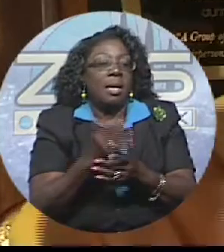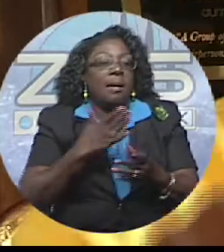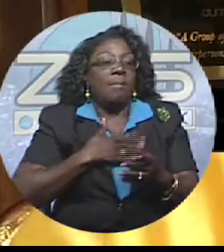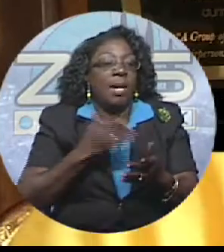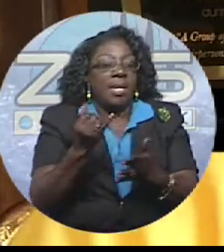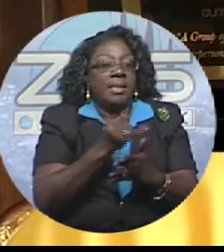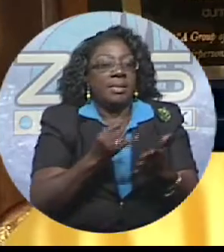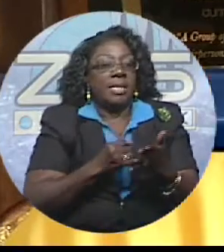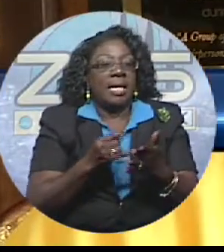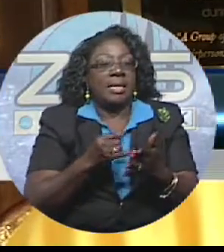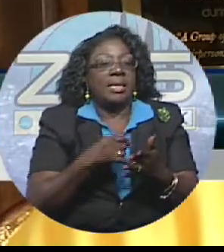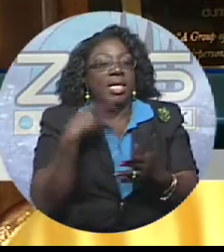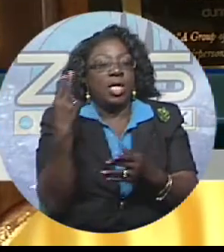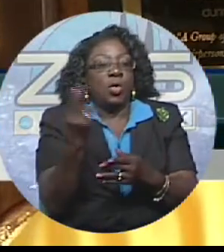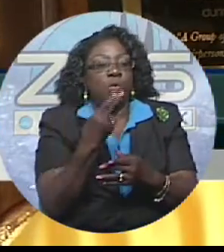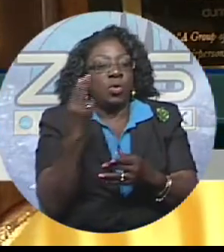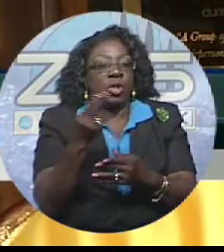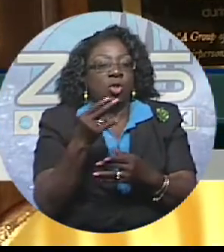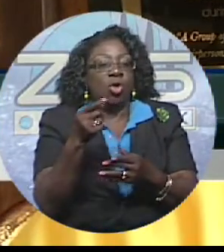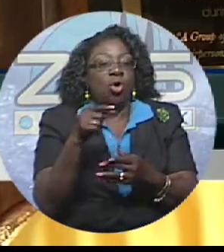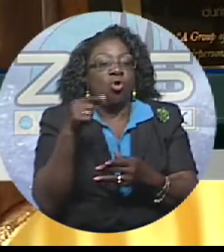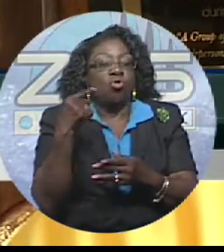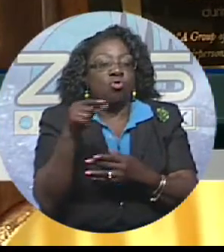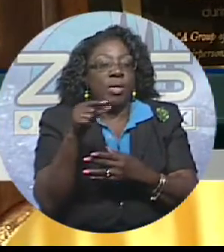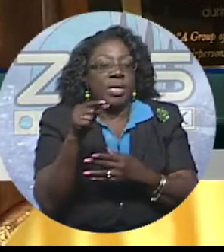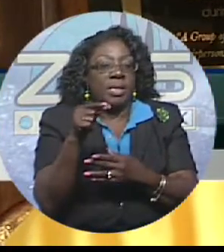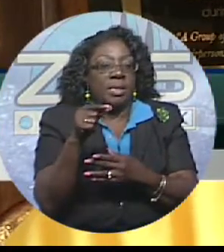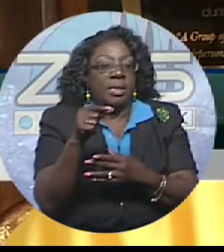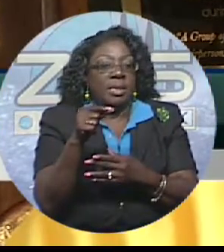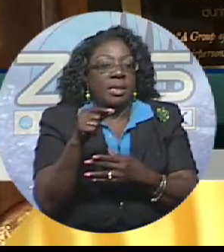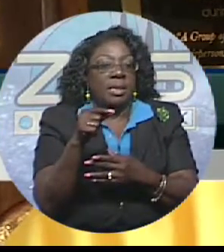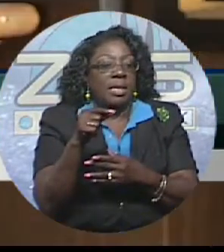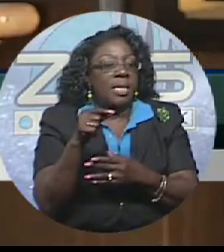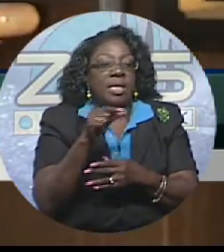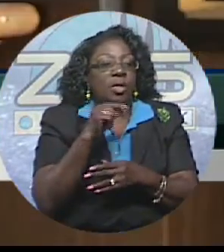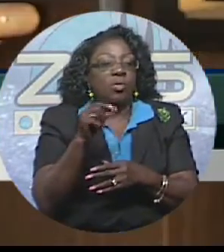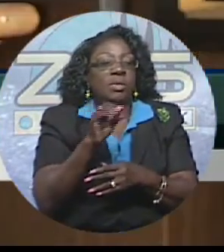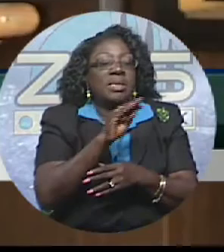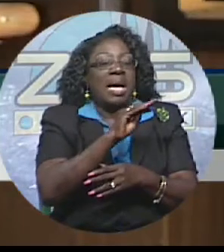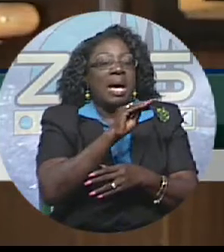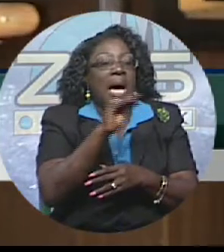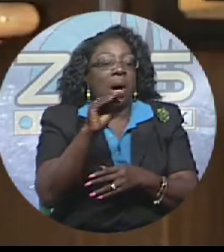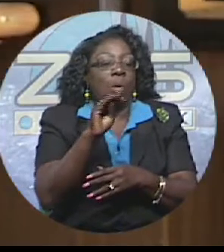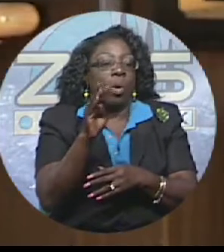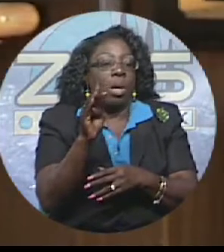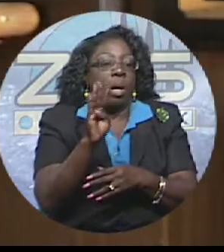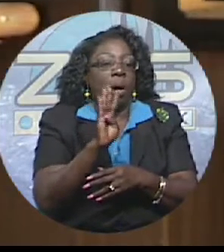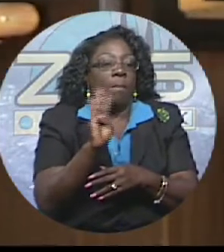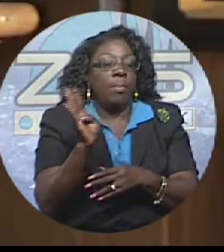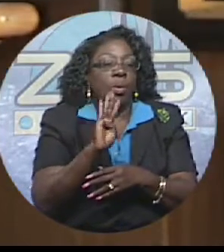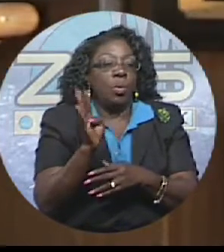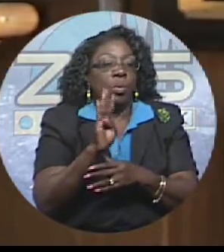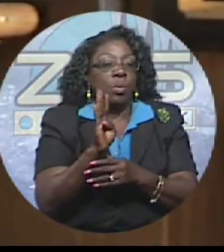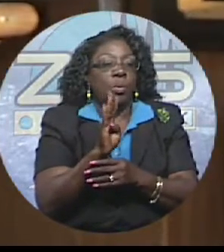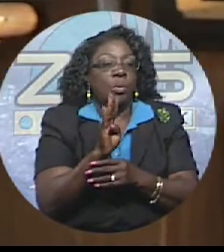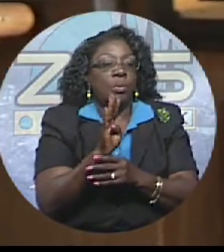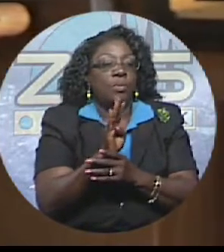I use a green. I didn't bother to use an aquamarine. But they use an